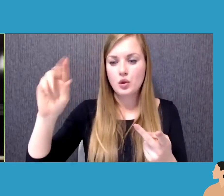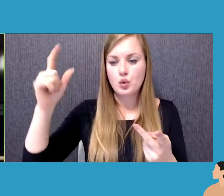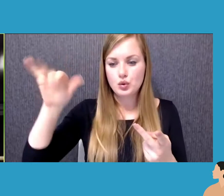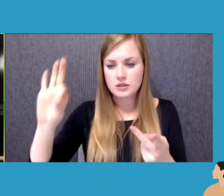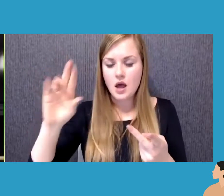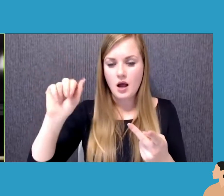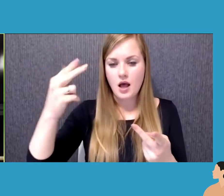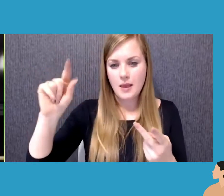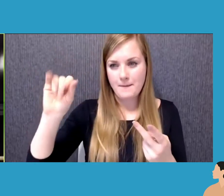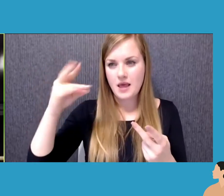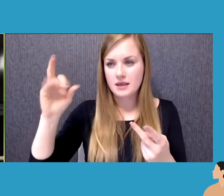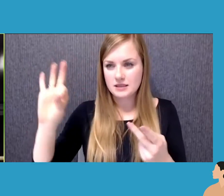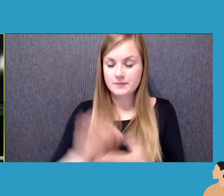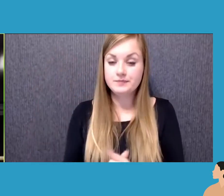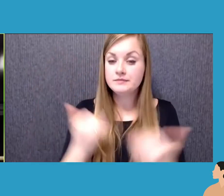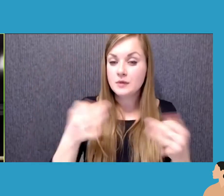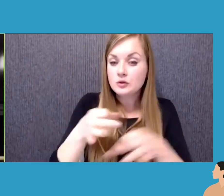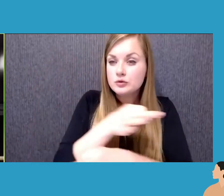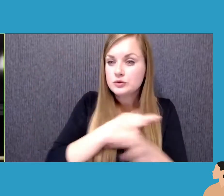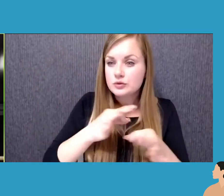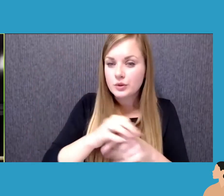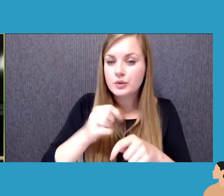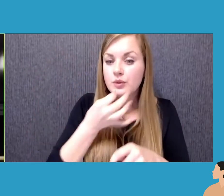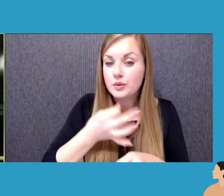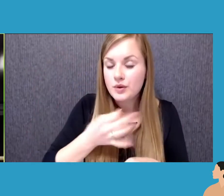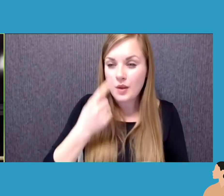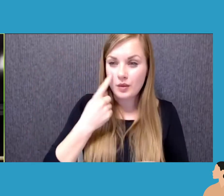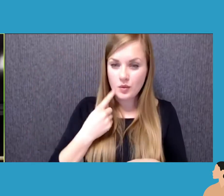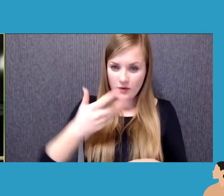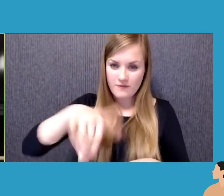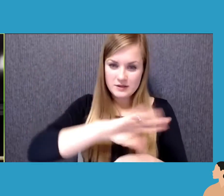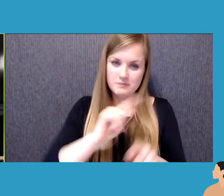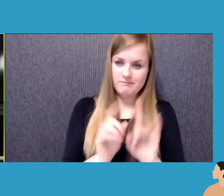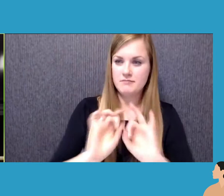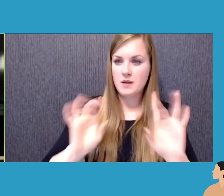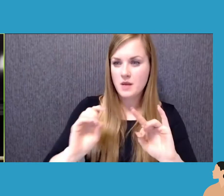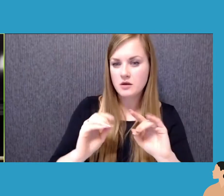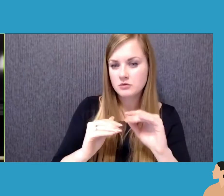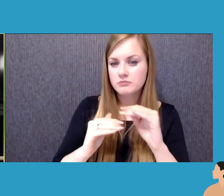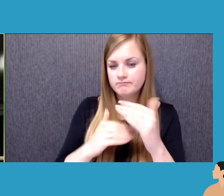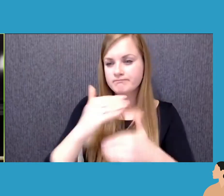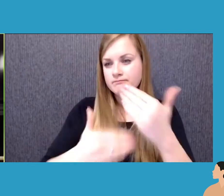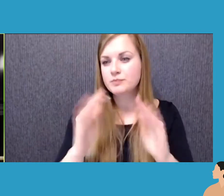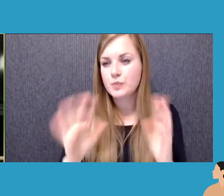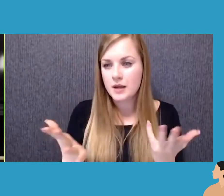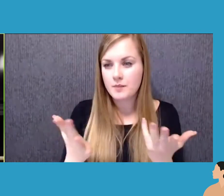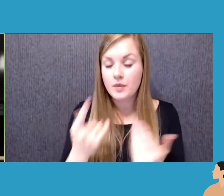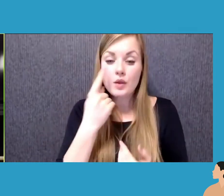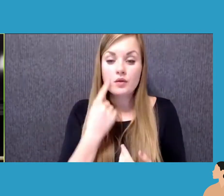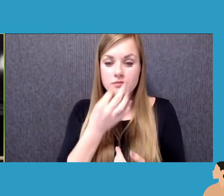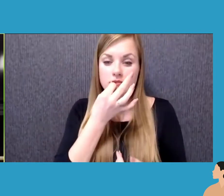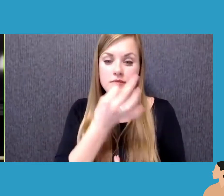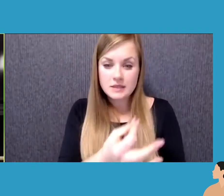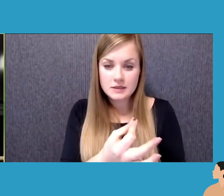and Giedrius Kanapys. Before starting the discussion, I would like to introduce the cause of it